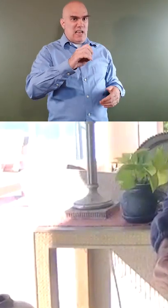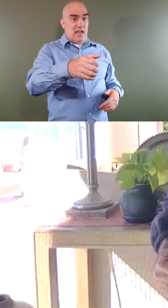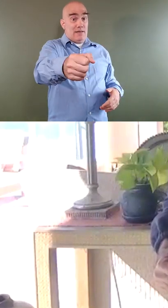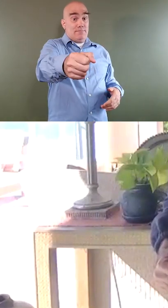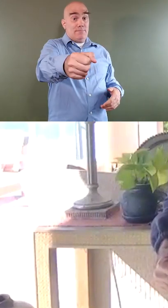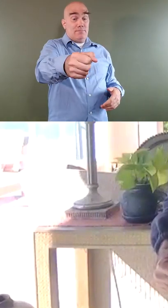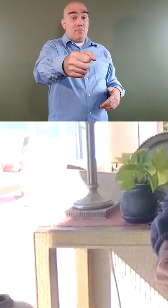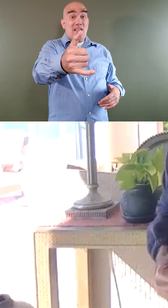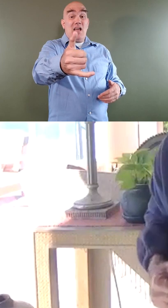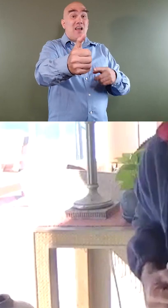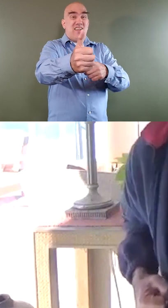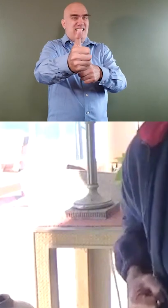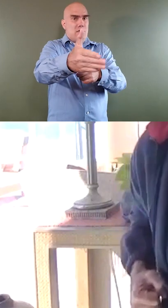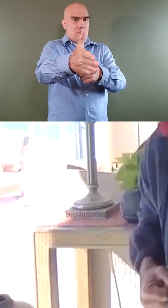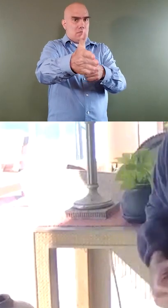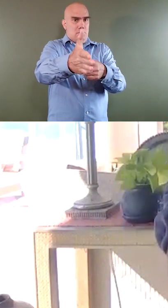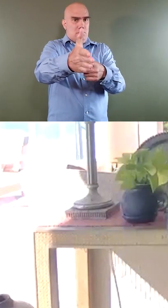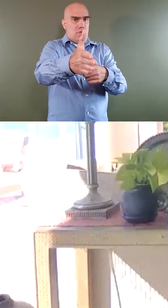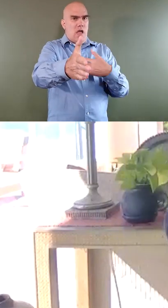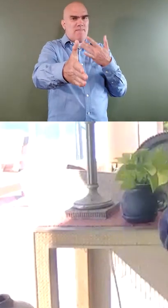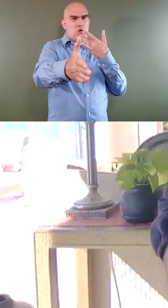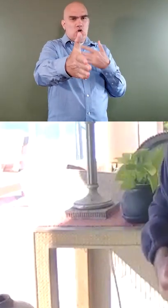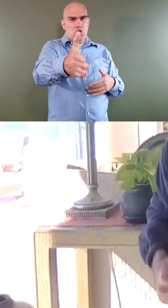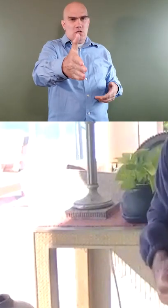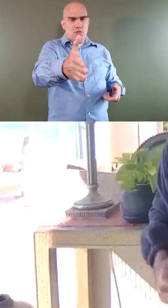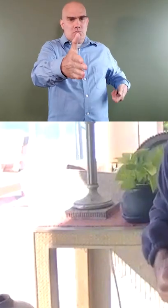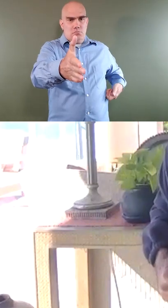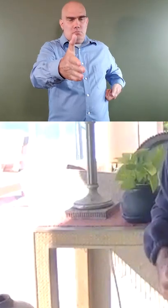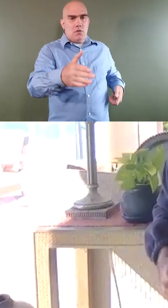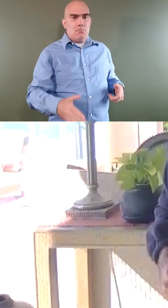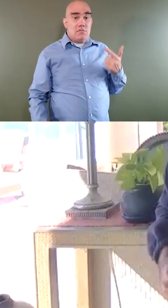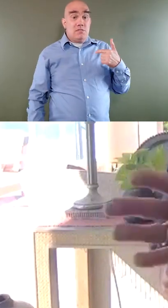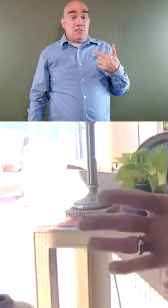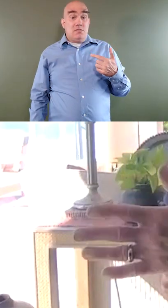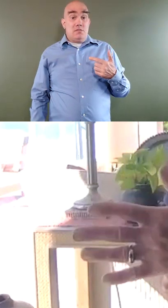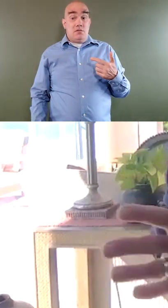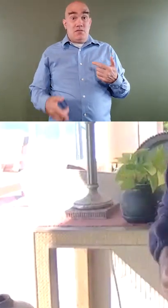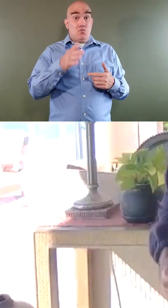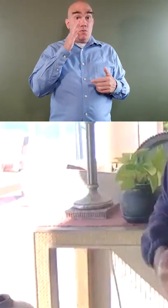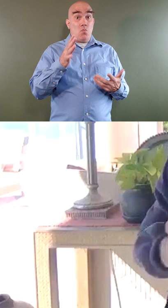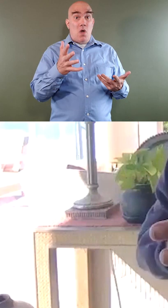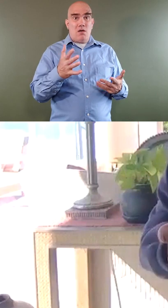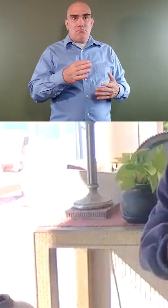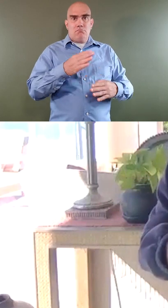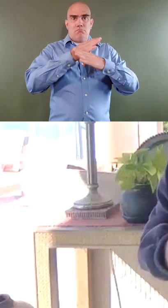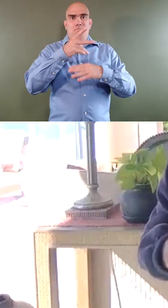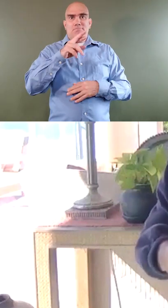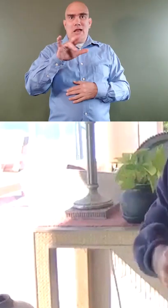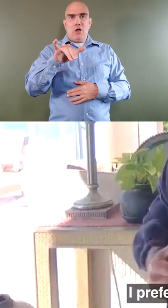I'm going to ask you to leave the front hand open because I prefer this, which is going to be a parry and a